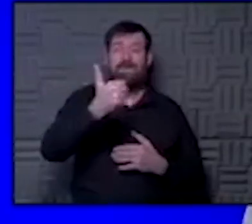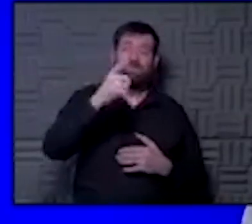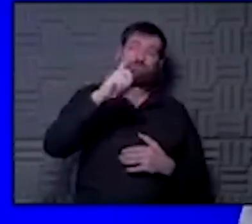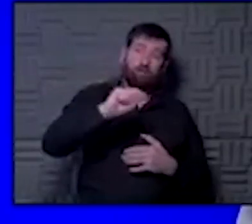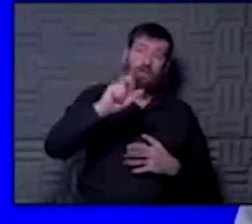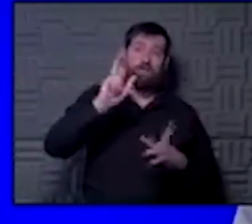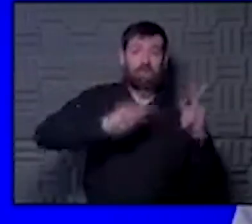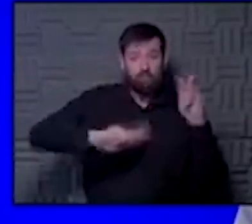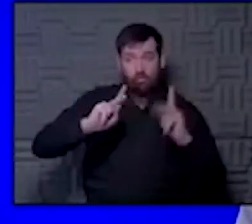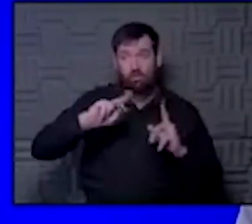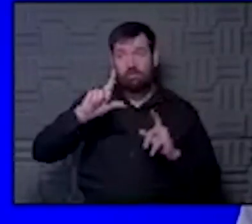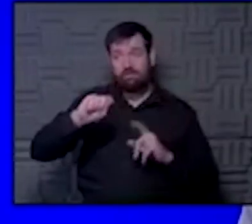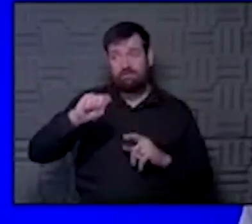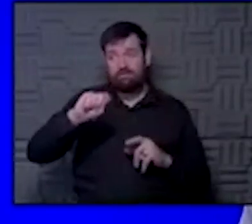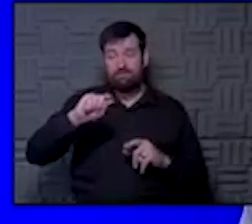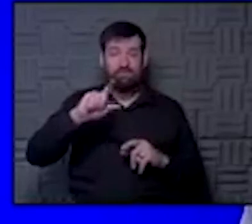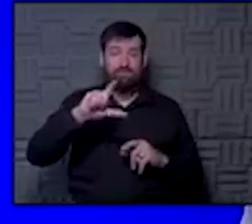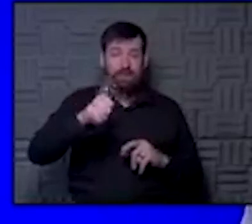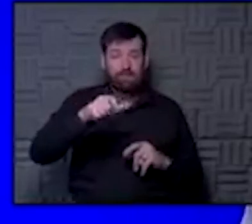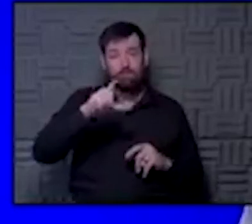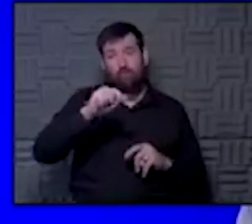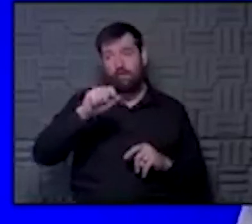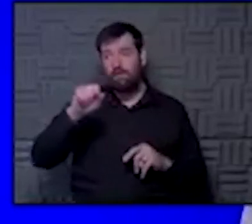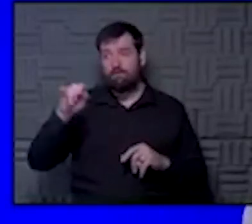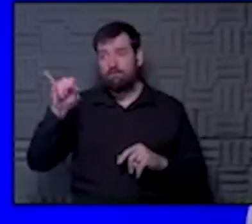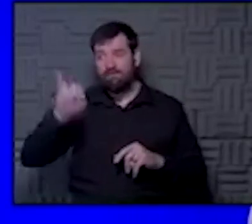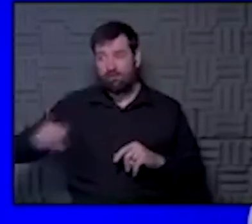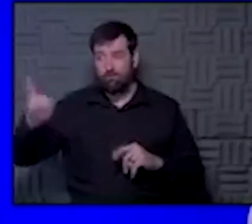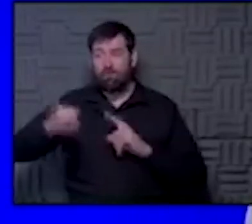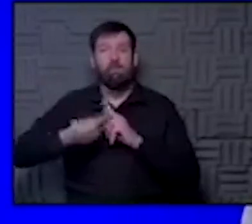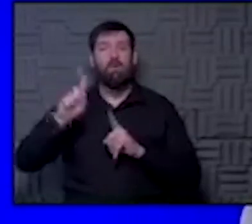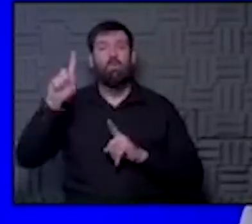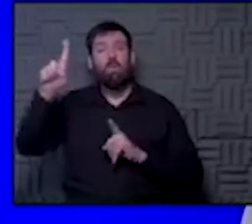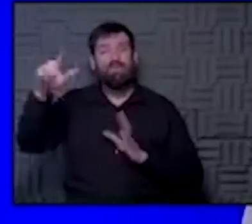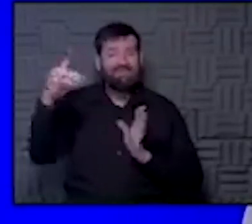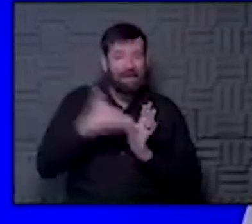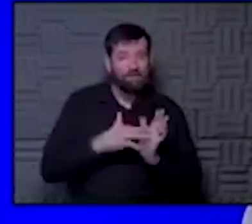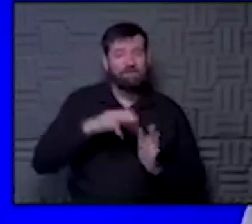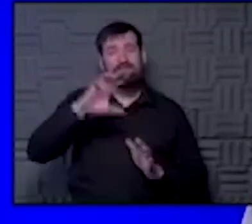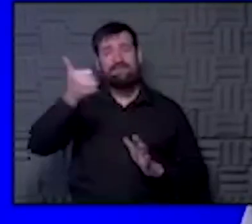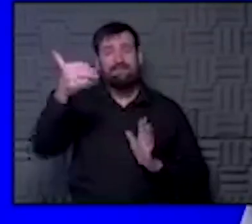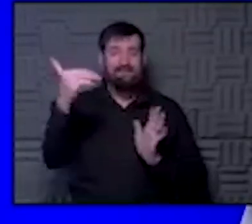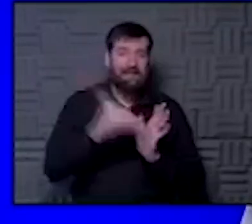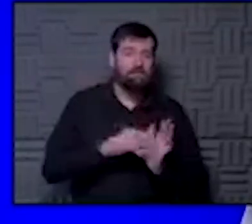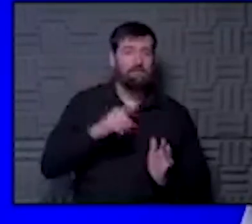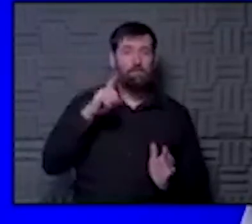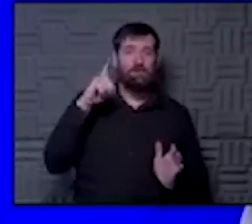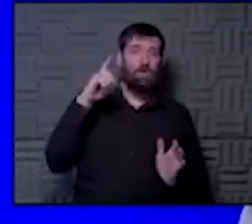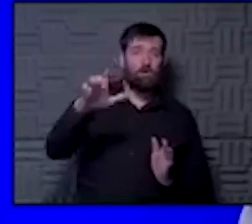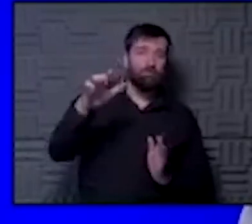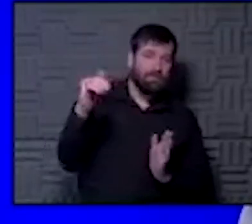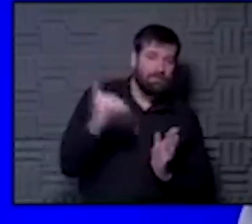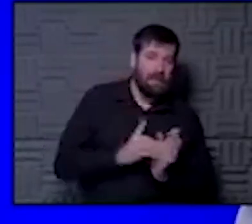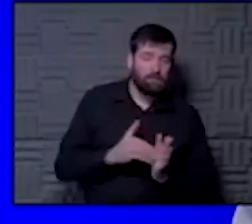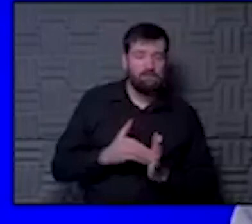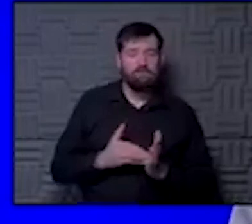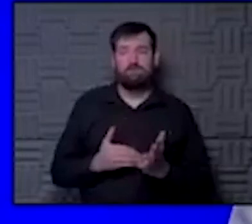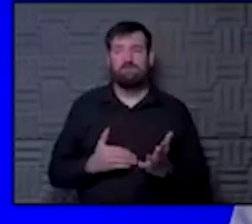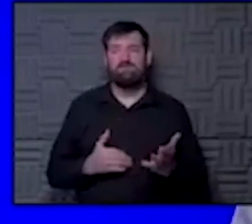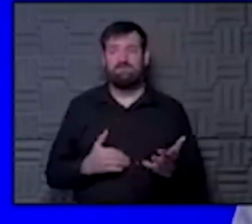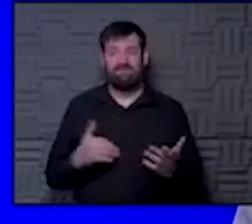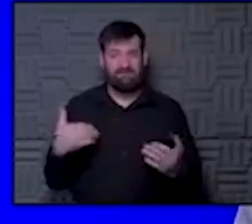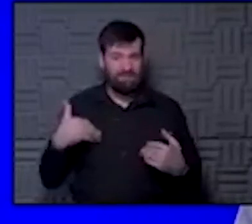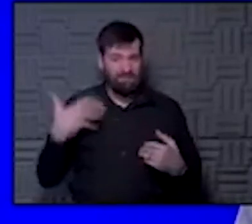10 or 20 infections, that's a very small percentage of infections. But when you have 1,000, 10,000, 100,000 infections, and you